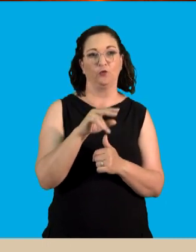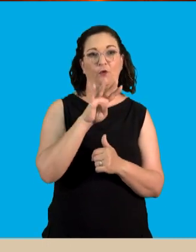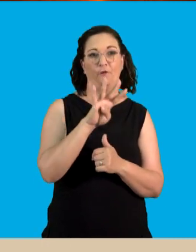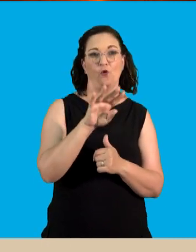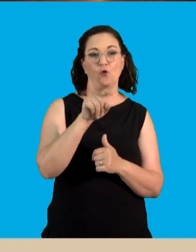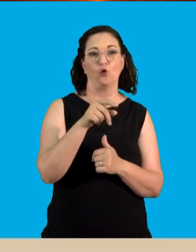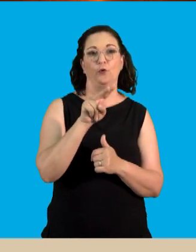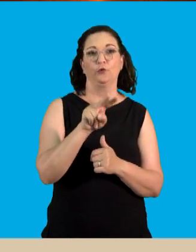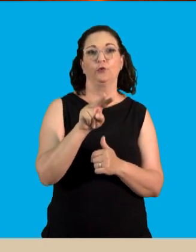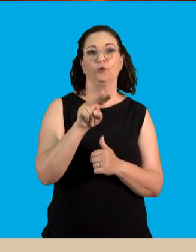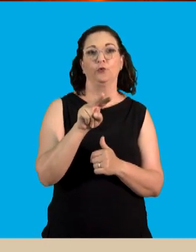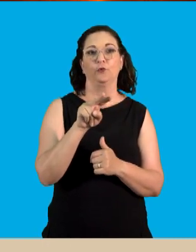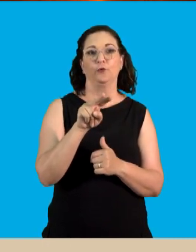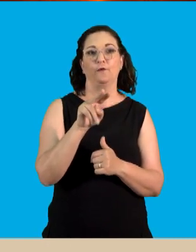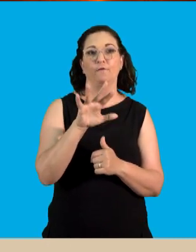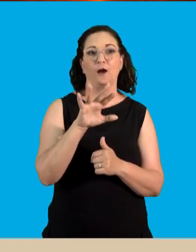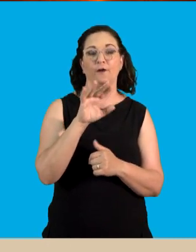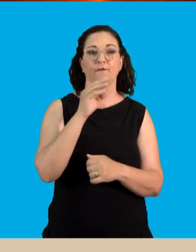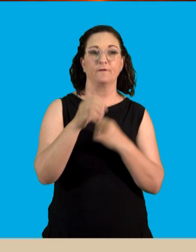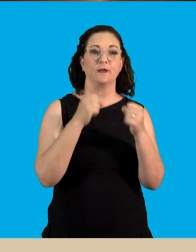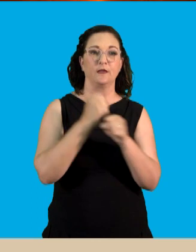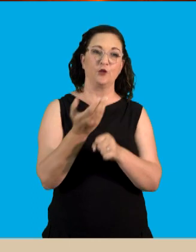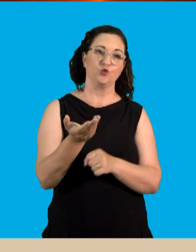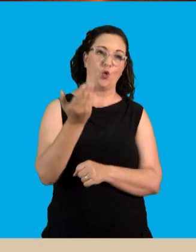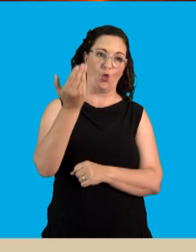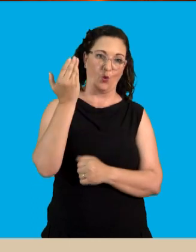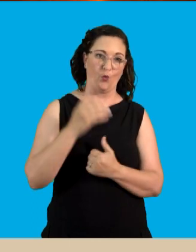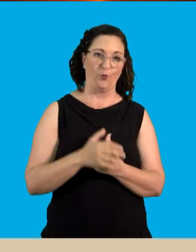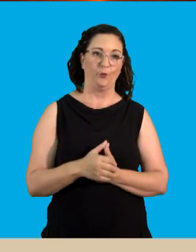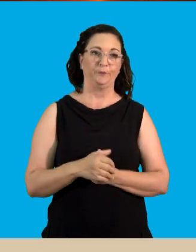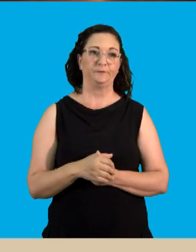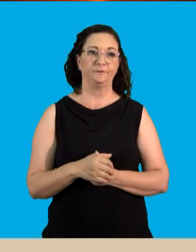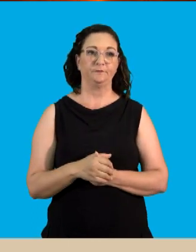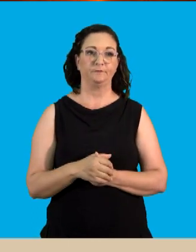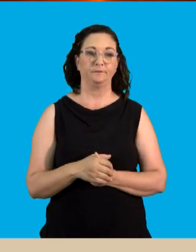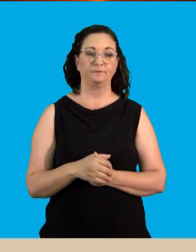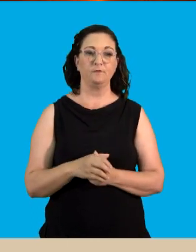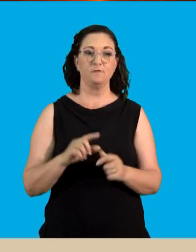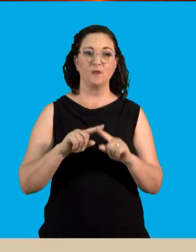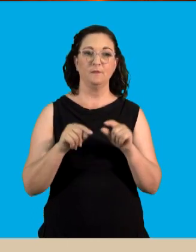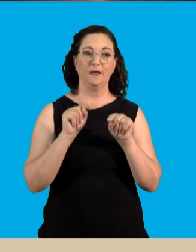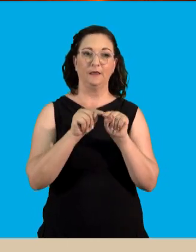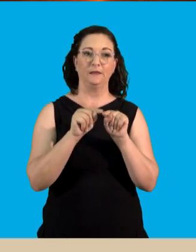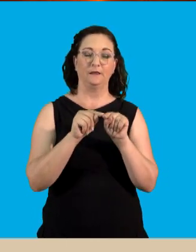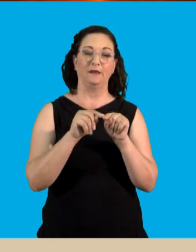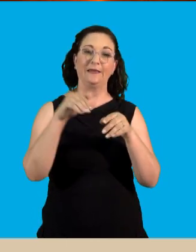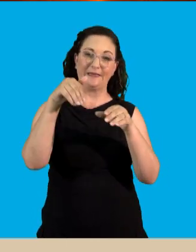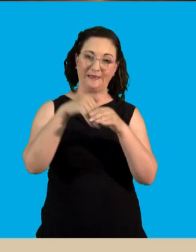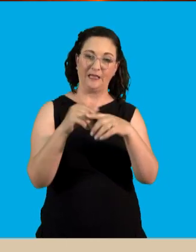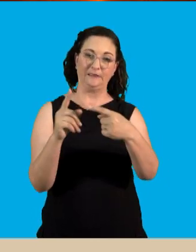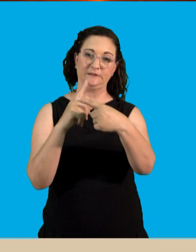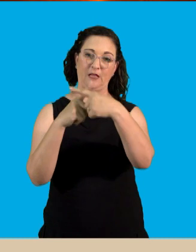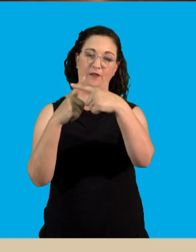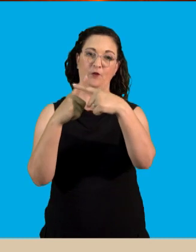was 4.25 years ago. And the Alpha Centauri forms part of the